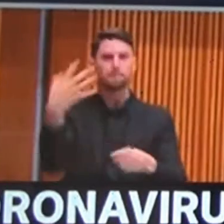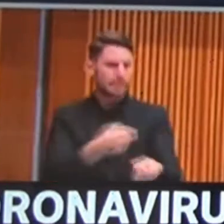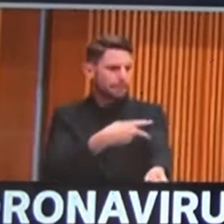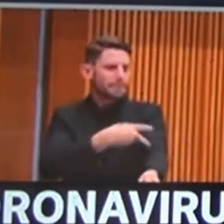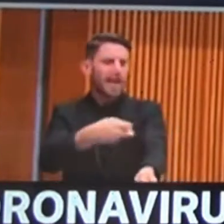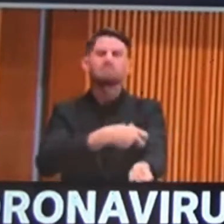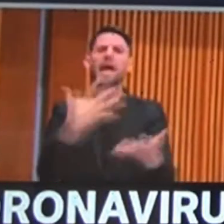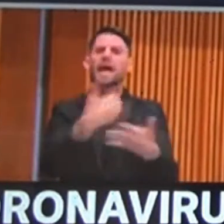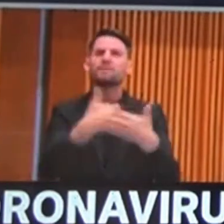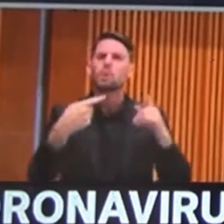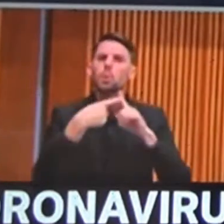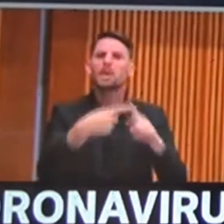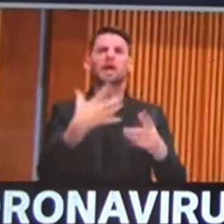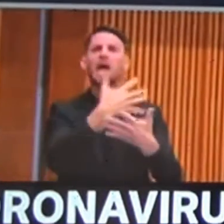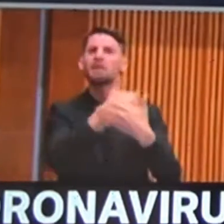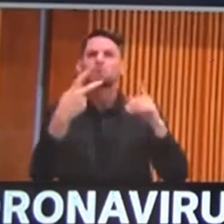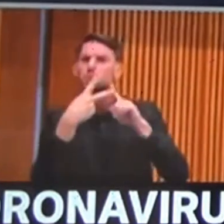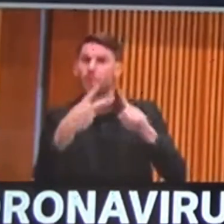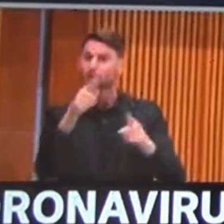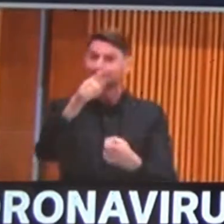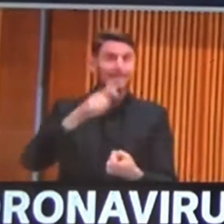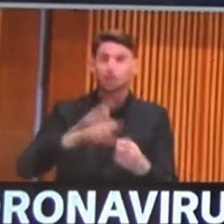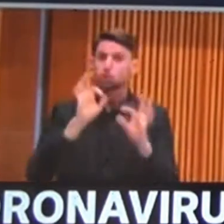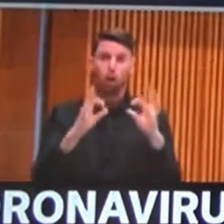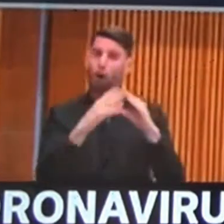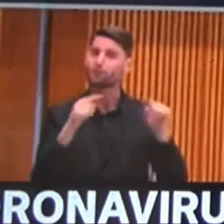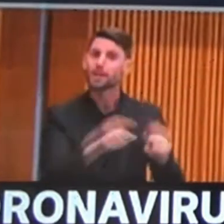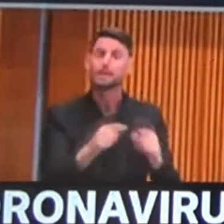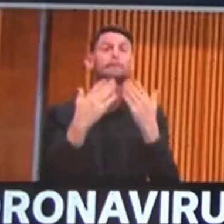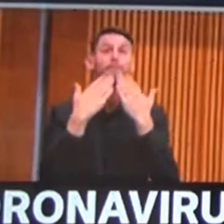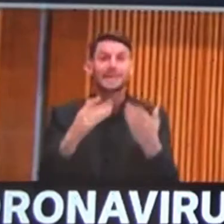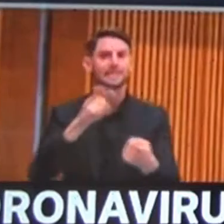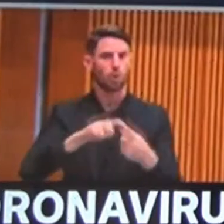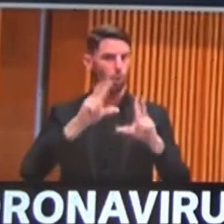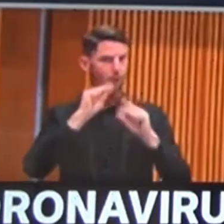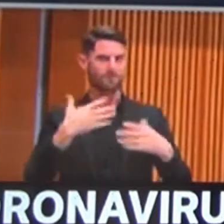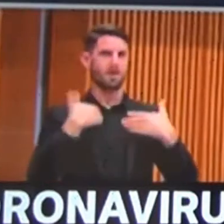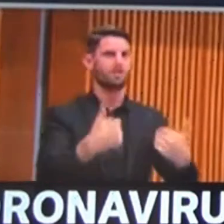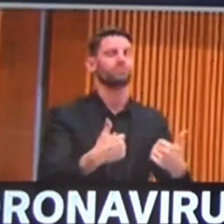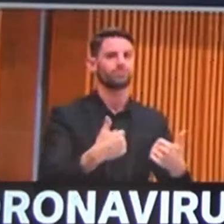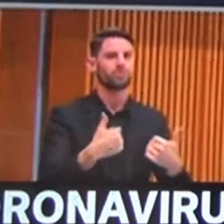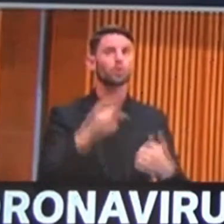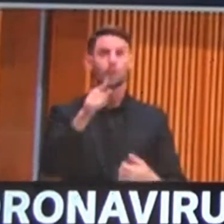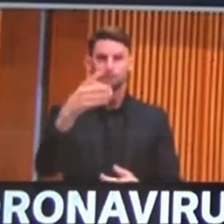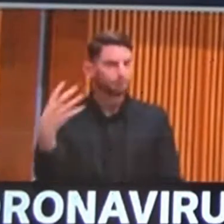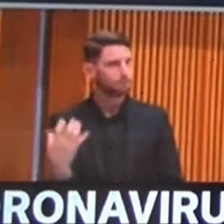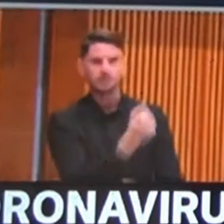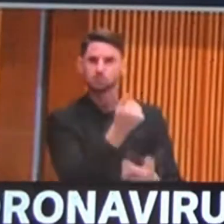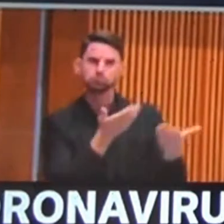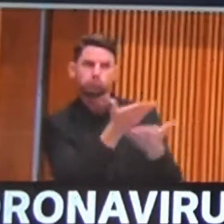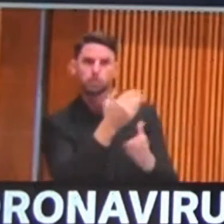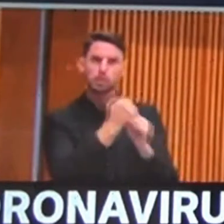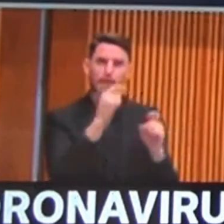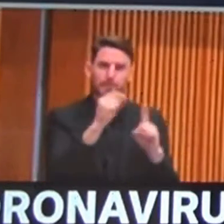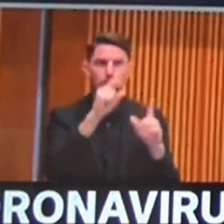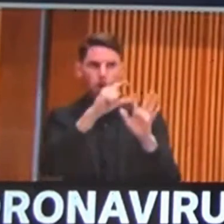tests done. So again, reach out to your GP or your specialist, arrange to have your pathology provider to take your blood and get your